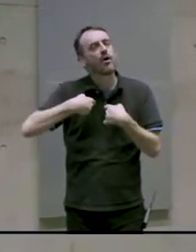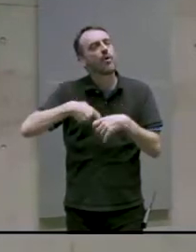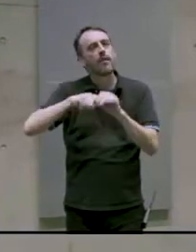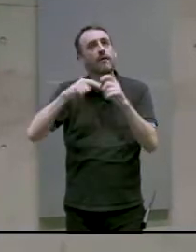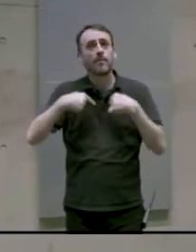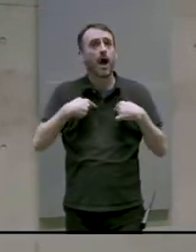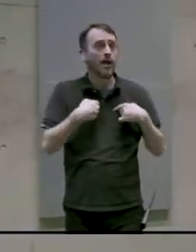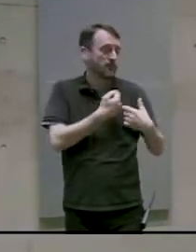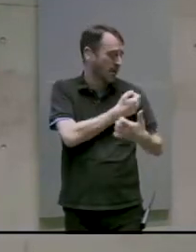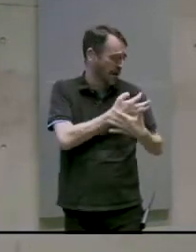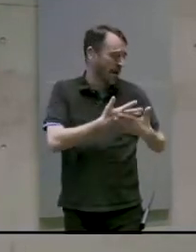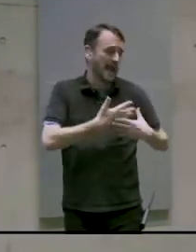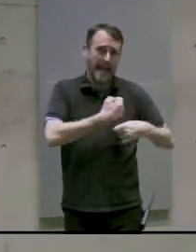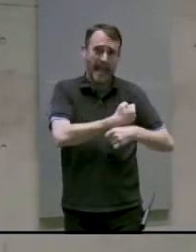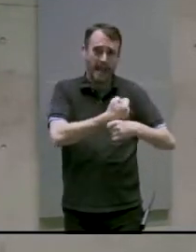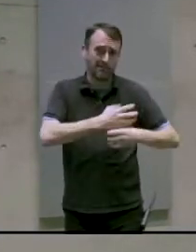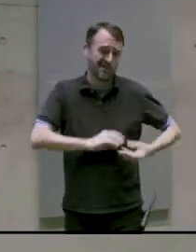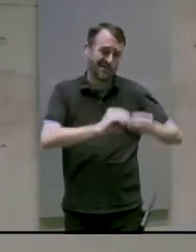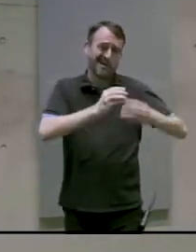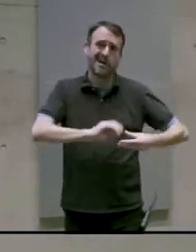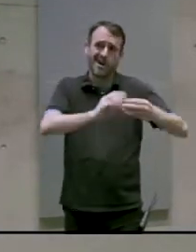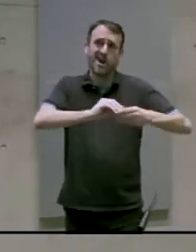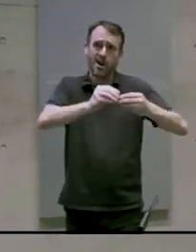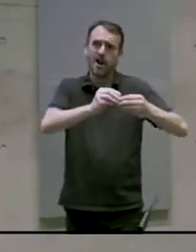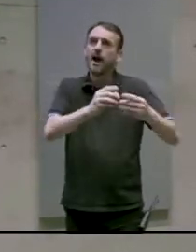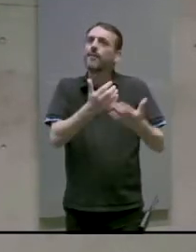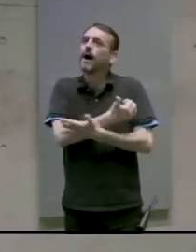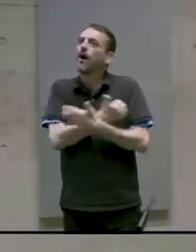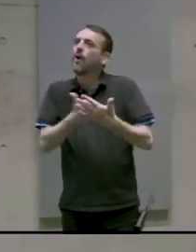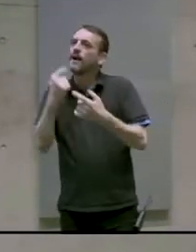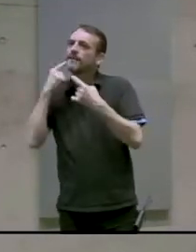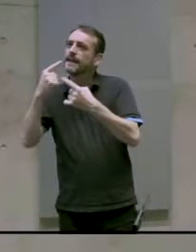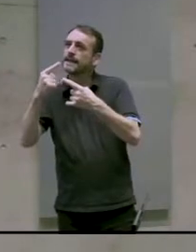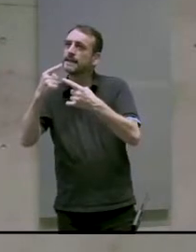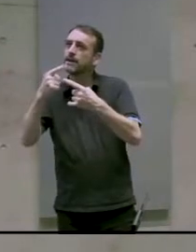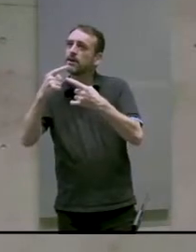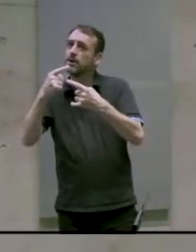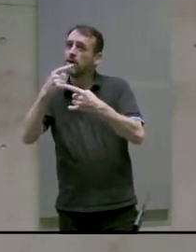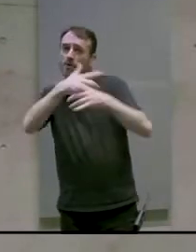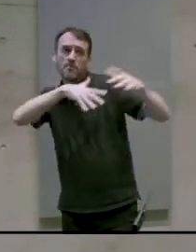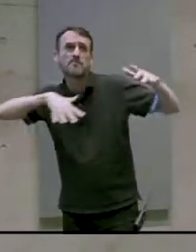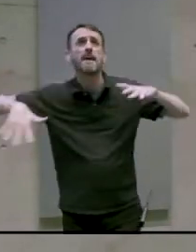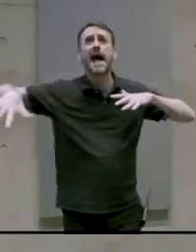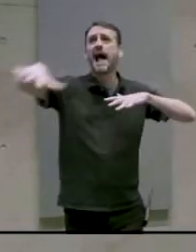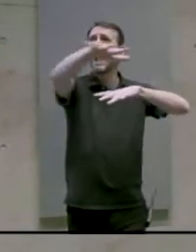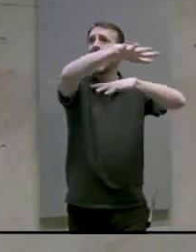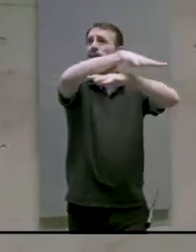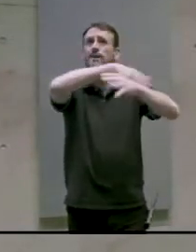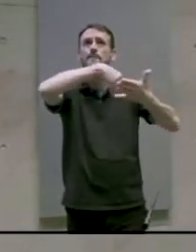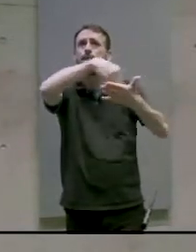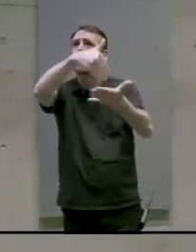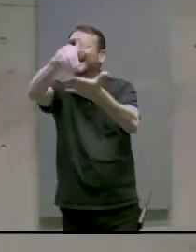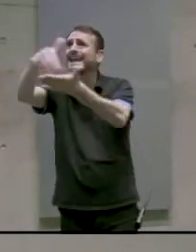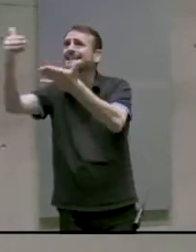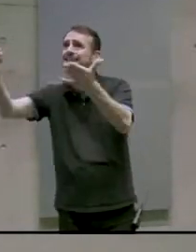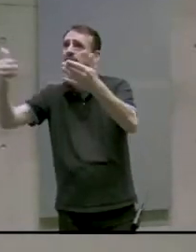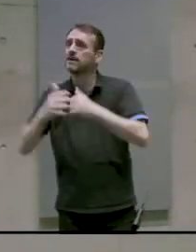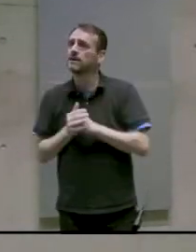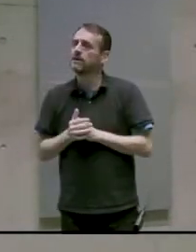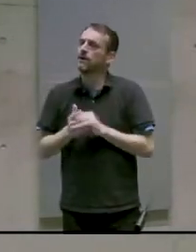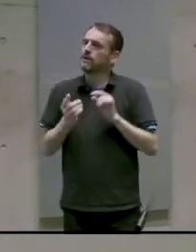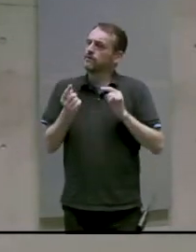games, and I always try to think of the mass market. I always try to think, what is it? We learned a